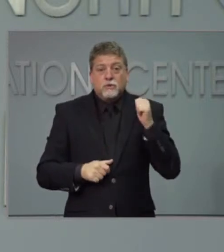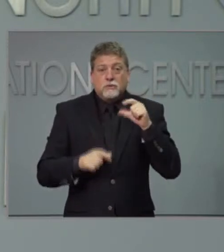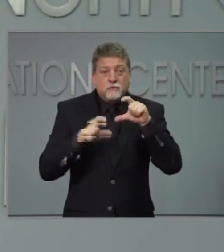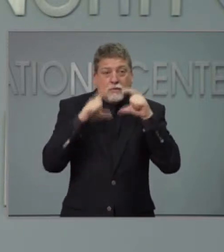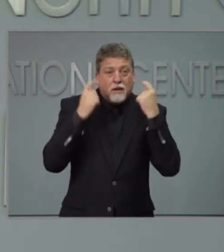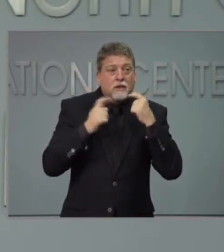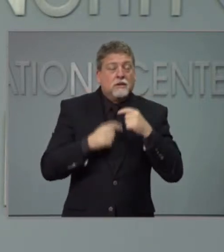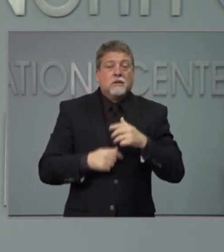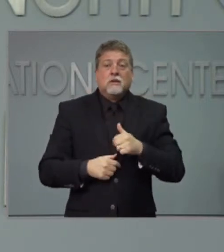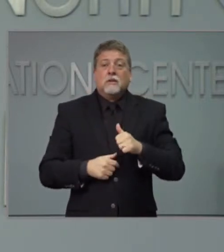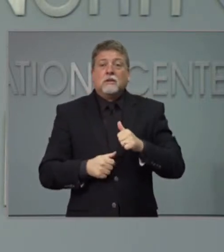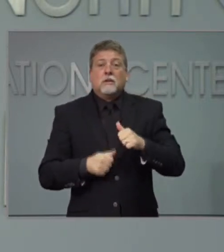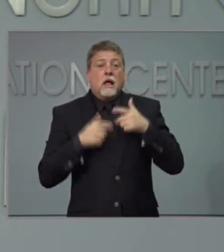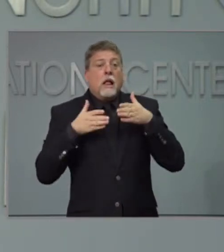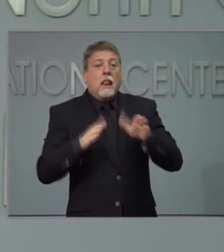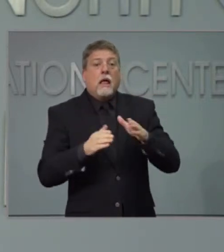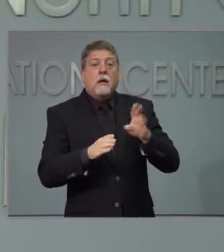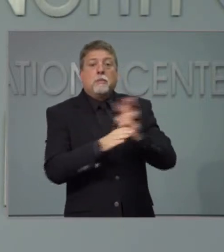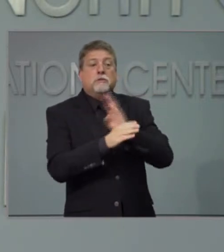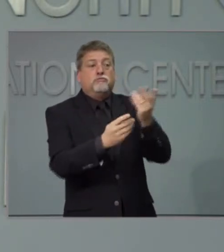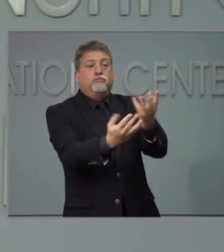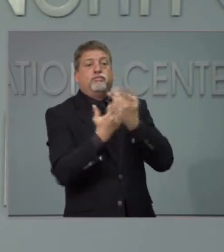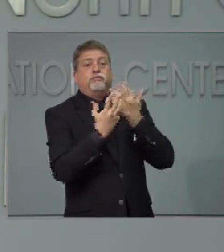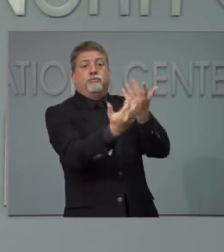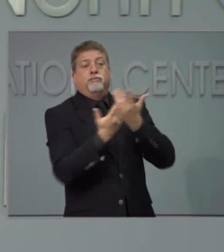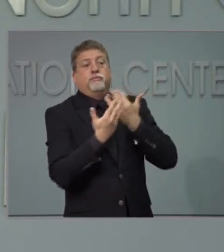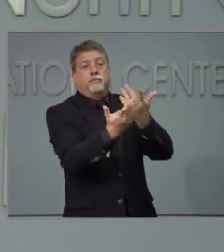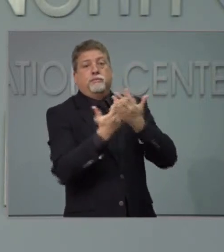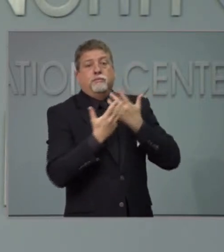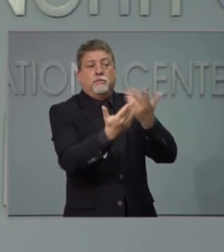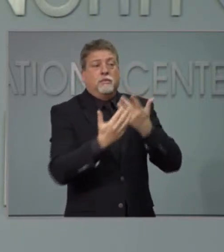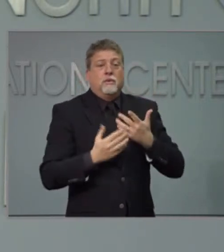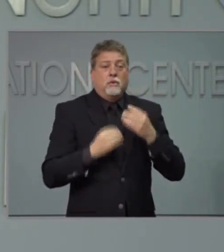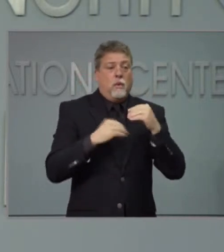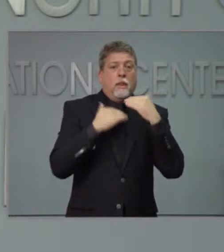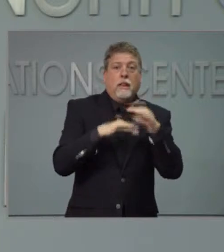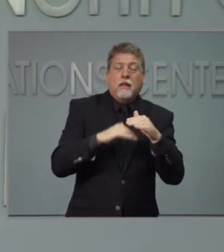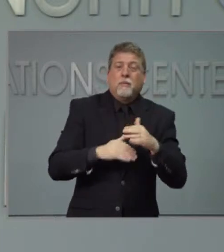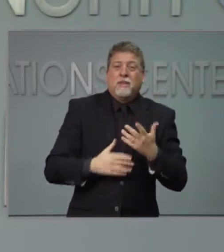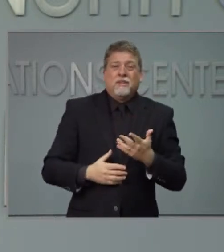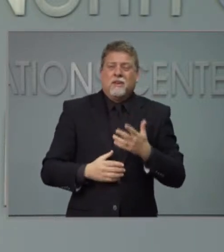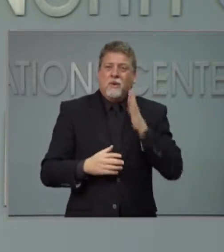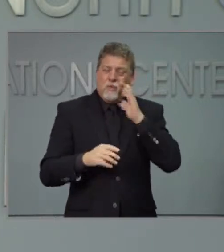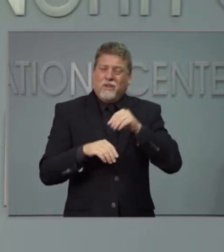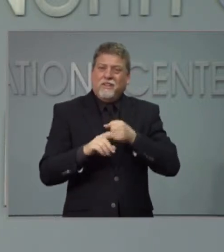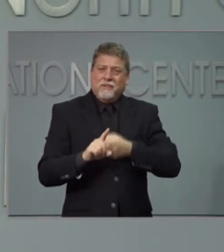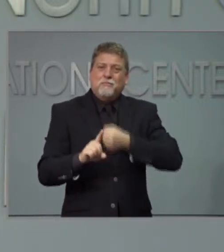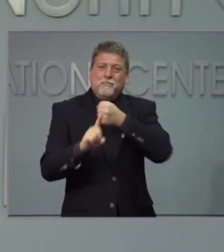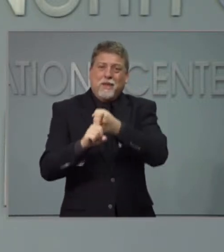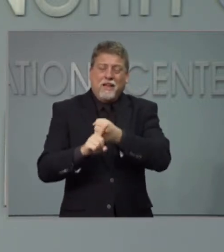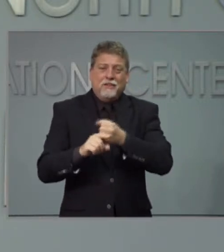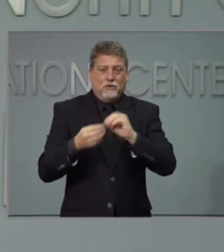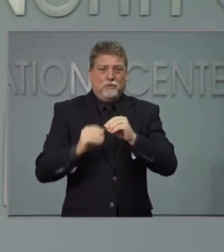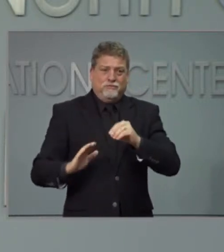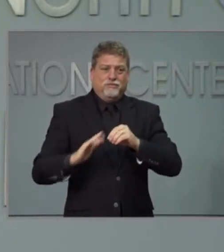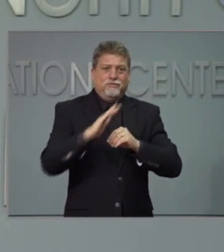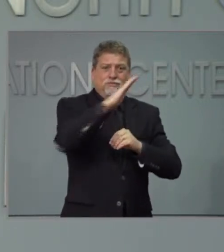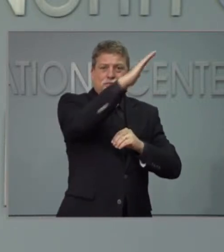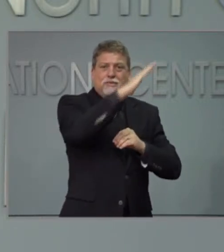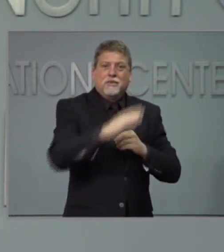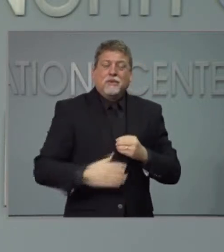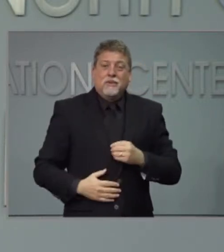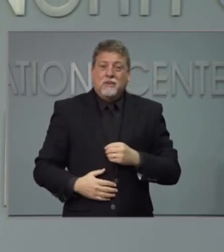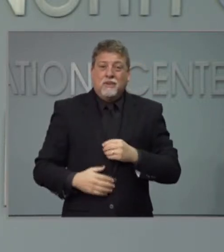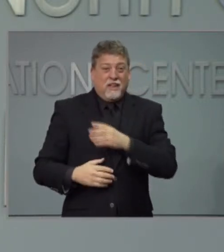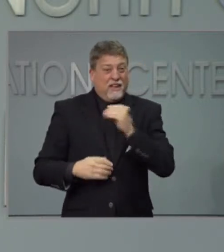more requirements may not have the desired effect, particularly with a population that's been going through this for almost